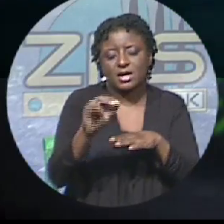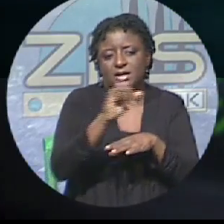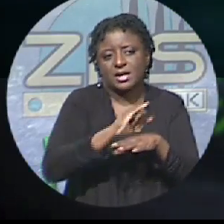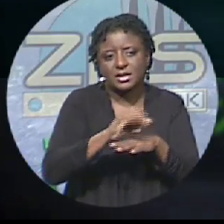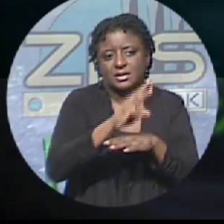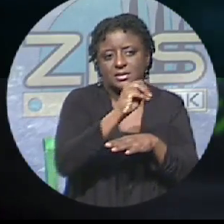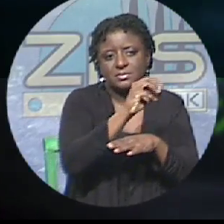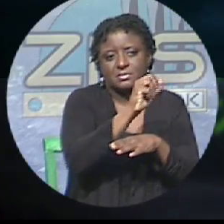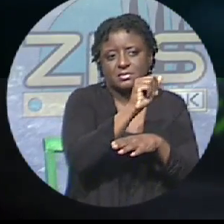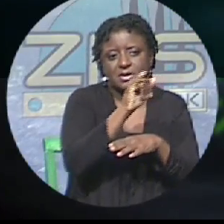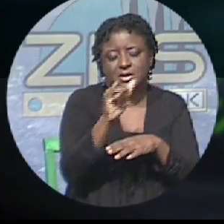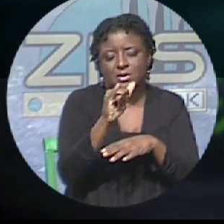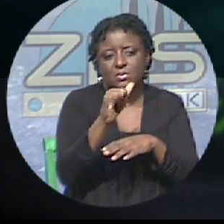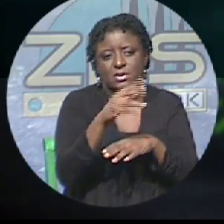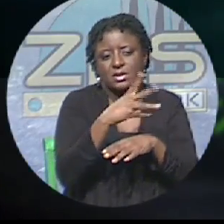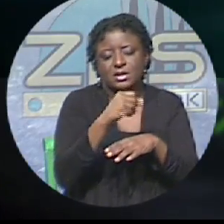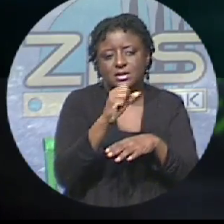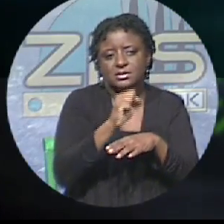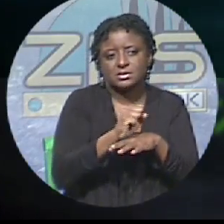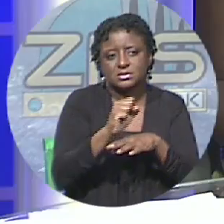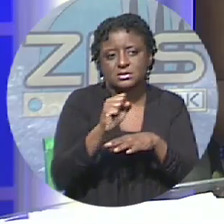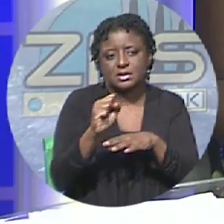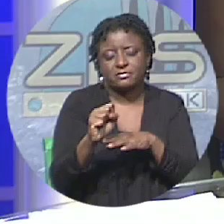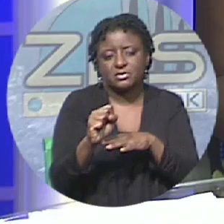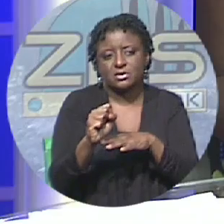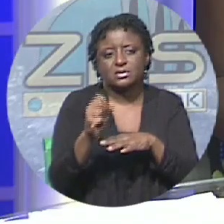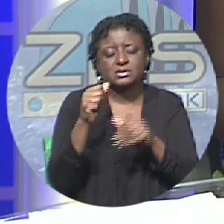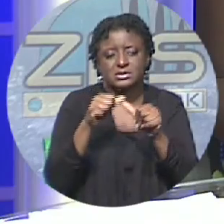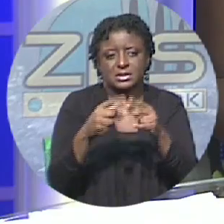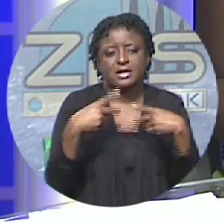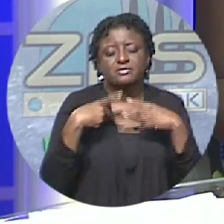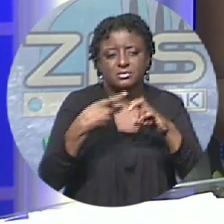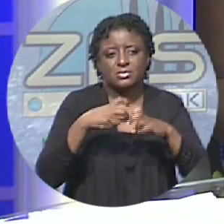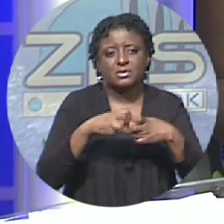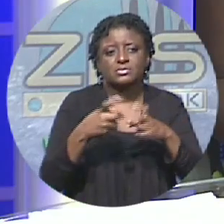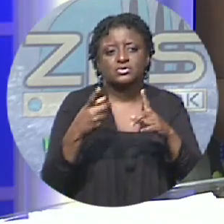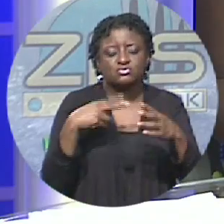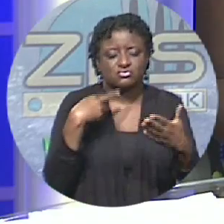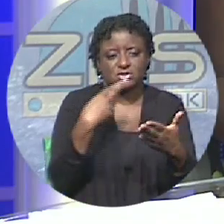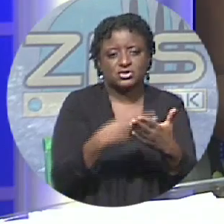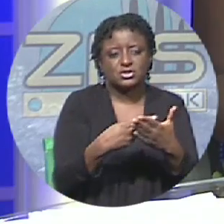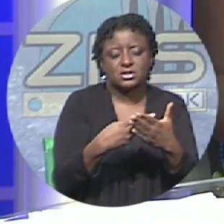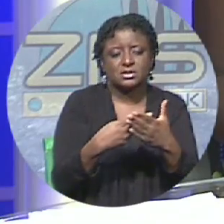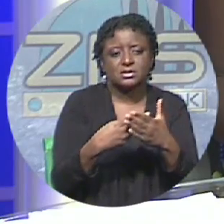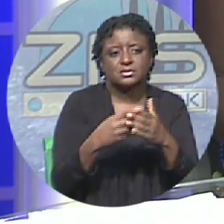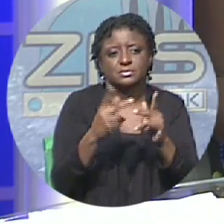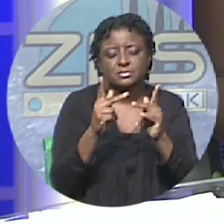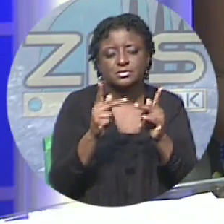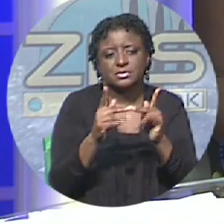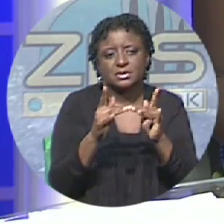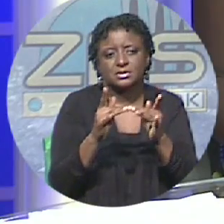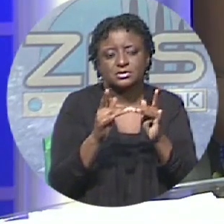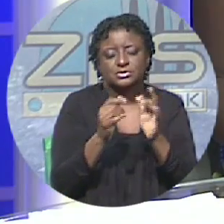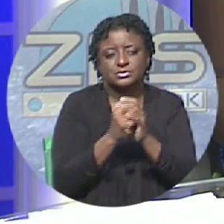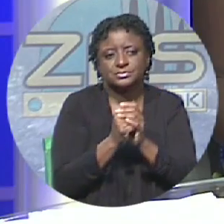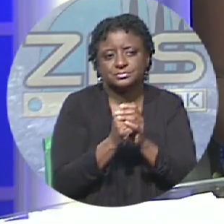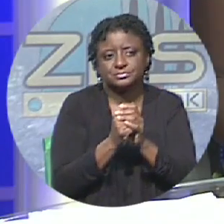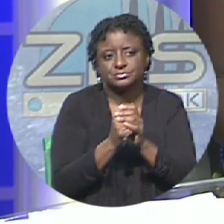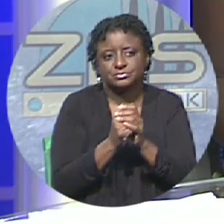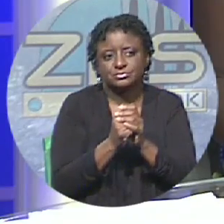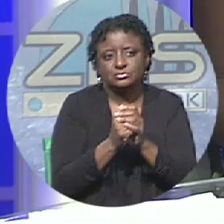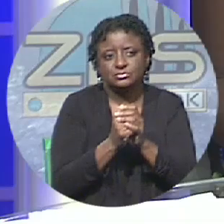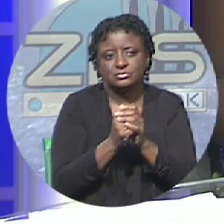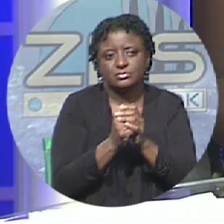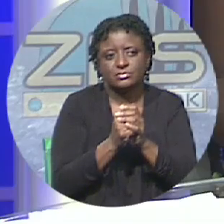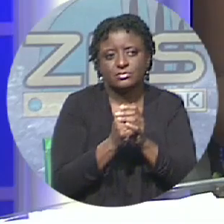various sites to assess the damages. The restoration of power throughout the affected islands is a major priority